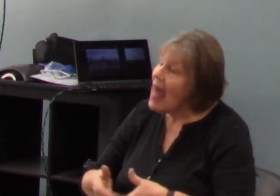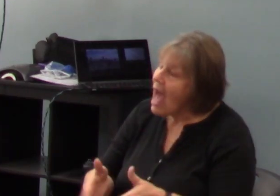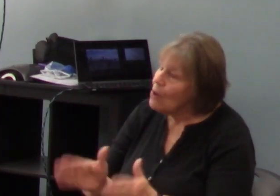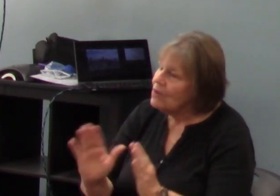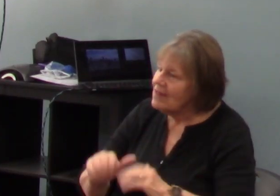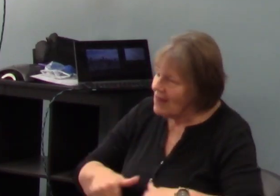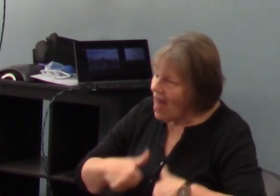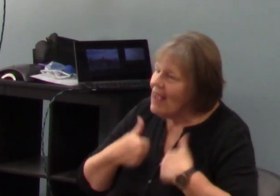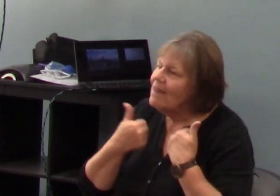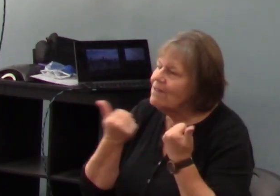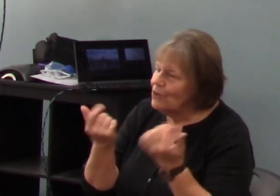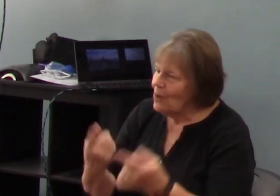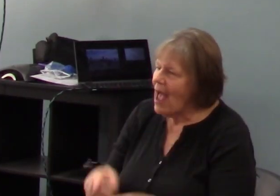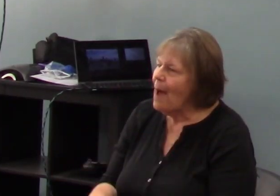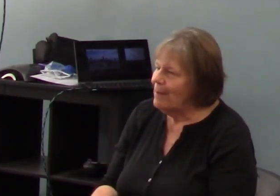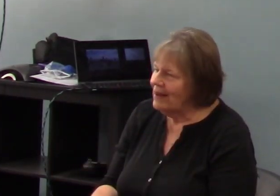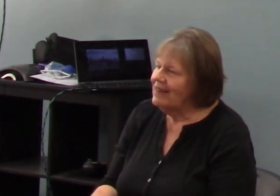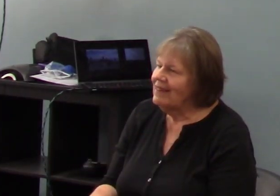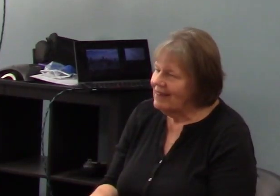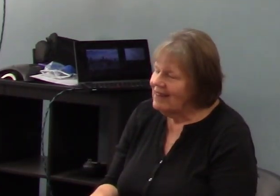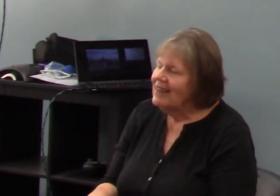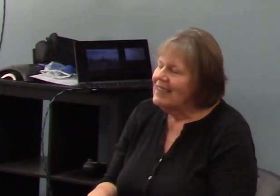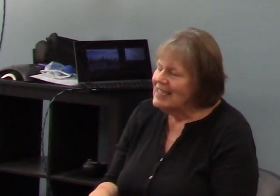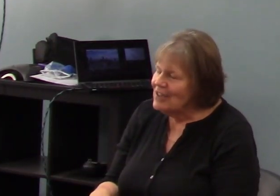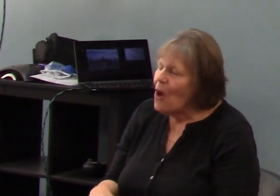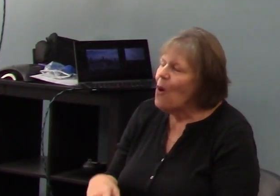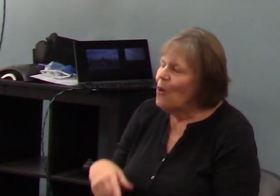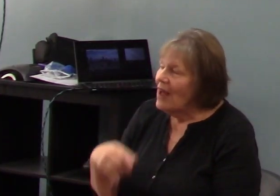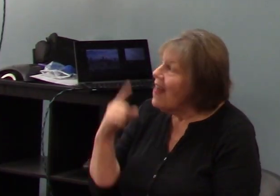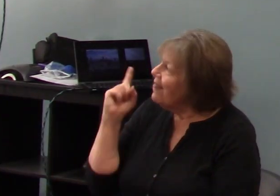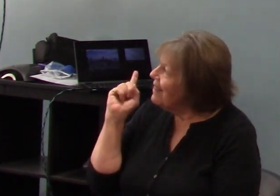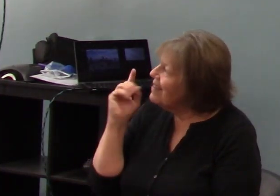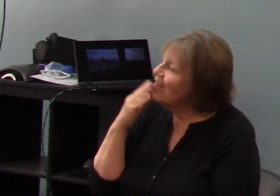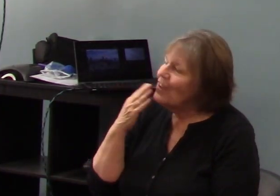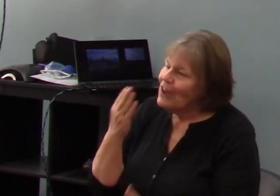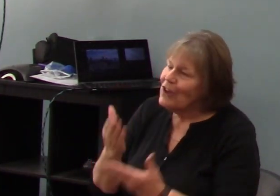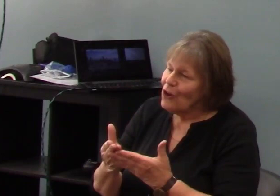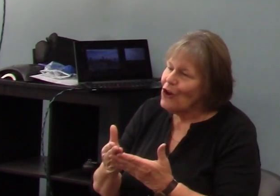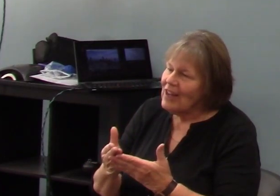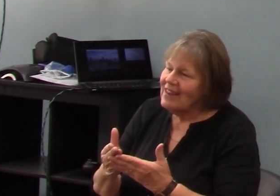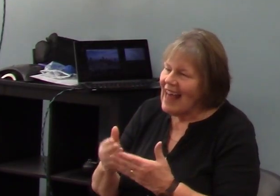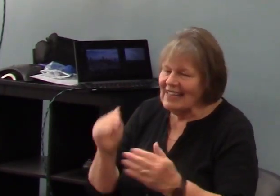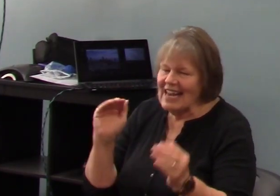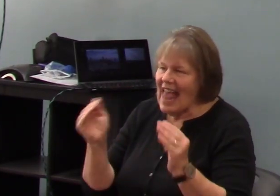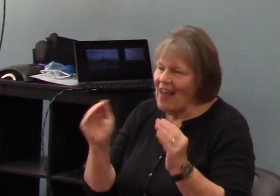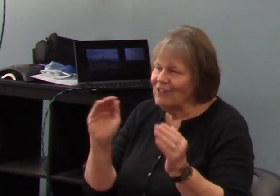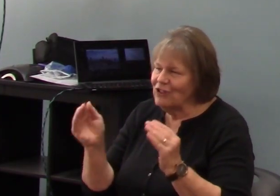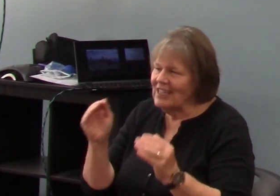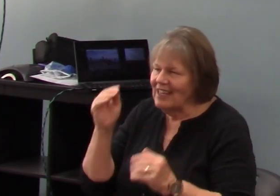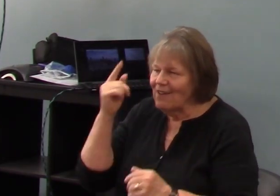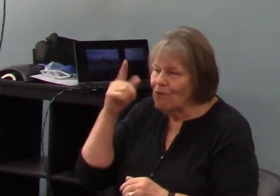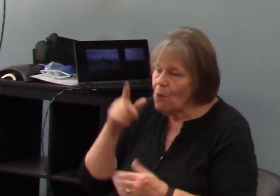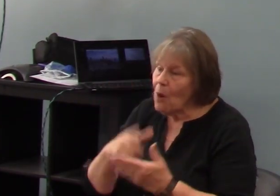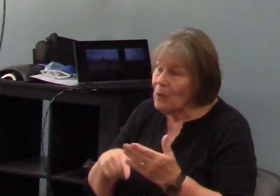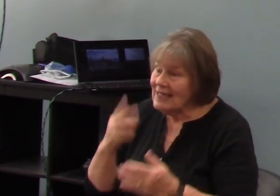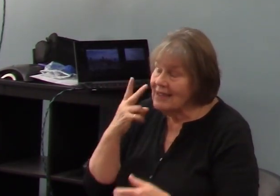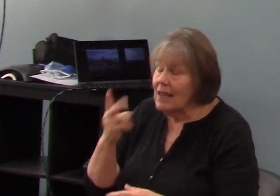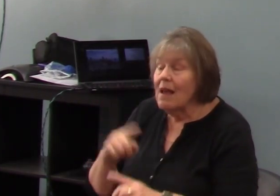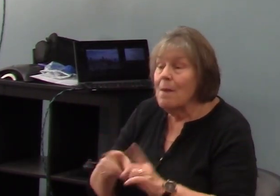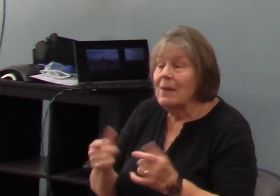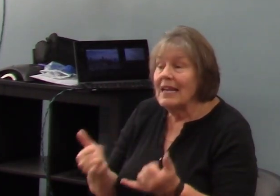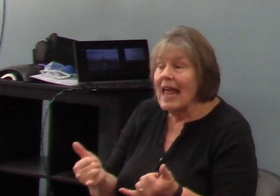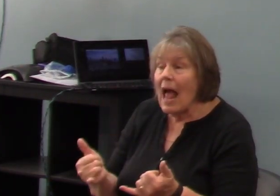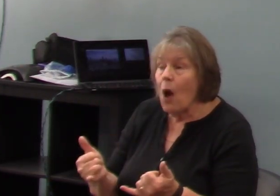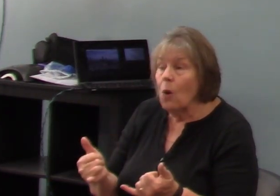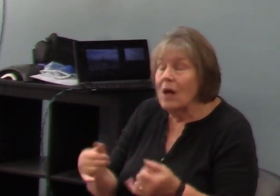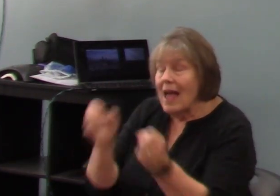it. This is a very good analogy for what we see in the universe. The only difference is just imagine that stack of rocks goes to the moon.